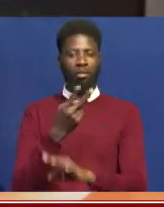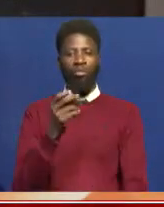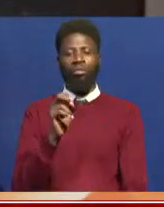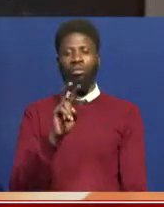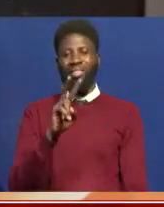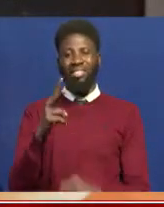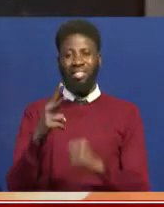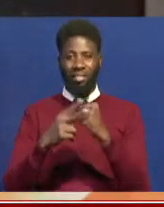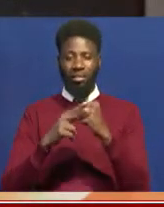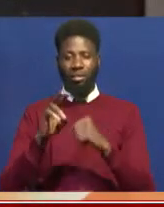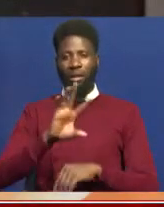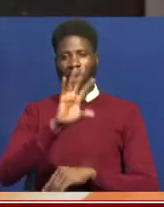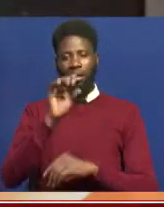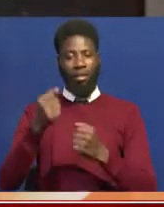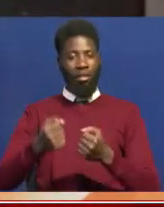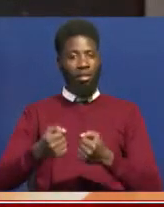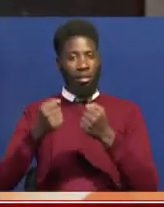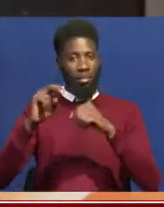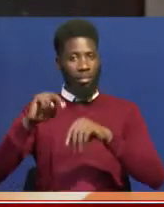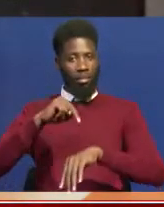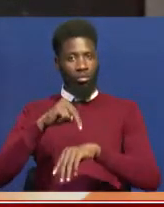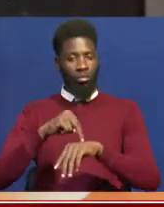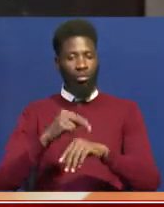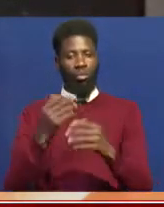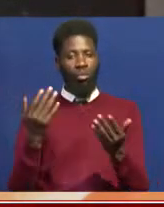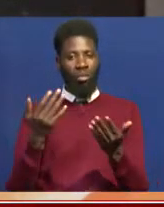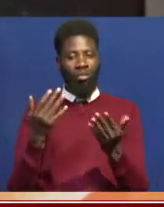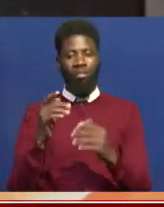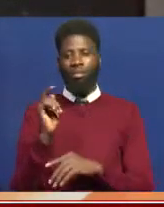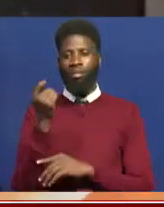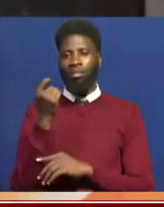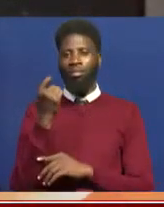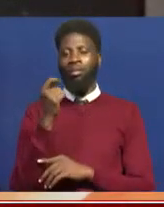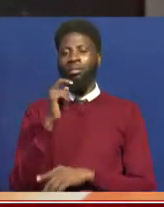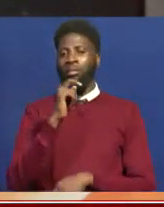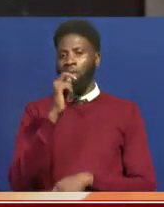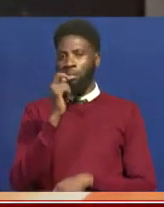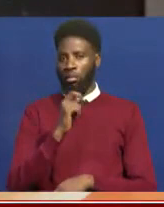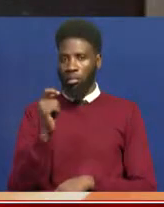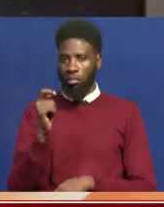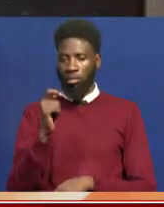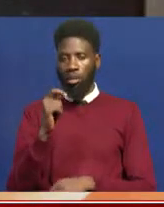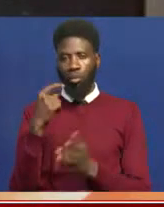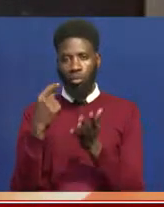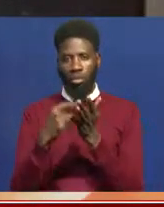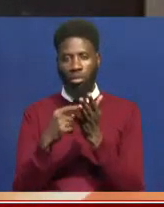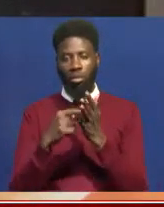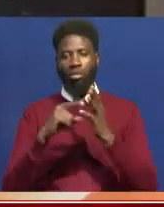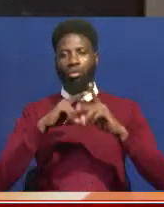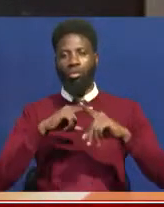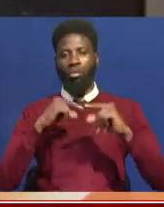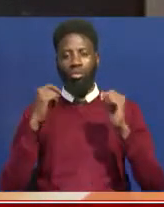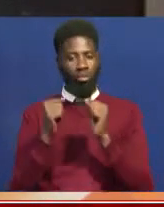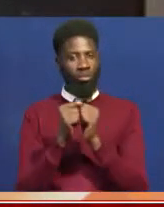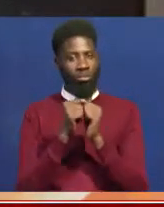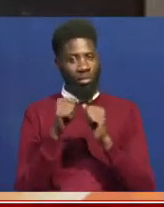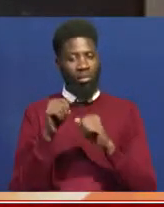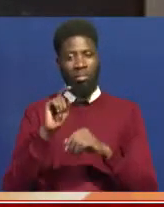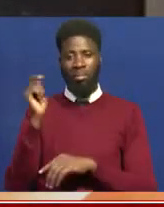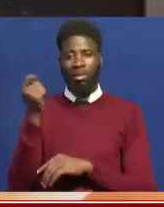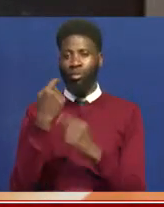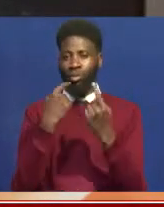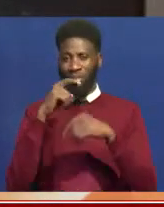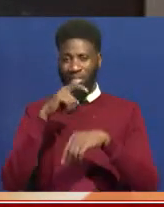be co-hosted by Kenya, Tanzania and Uganda. Now, the head of state made the remarks while officiating the groundbreaking of the Talanta Sports